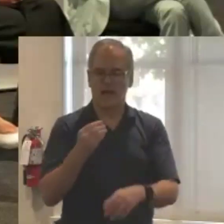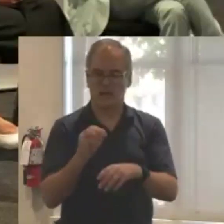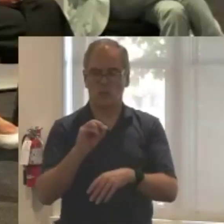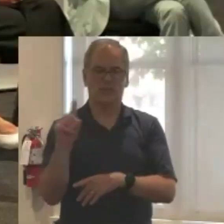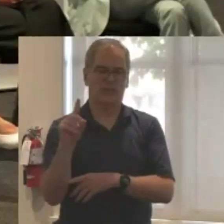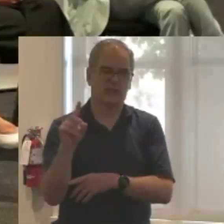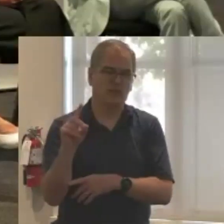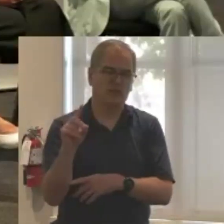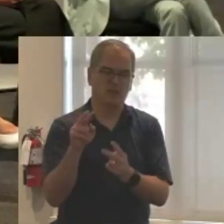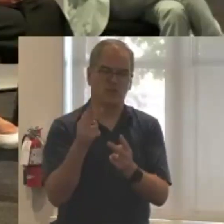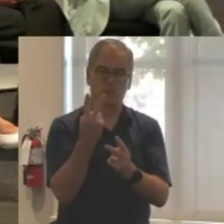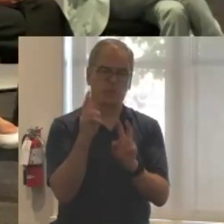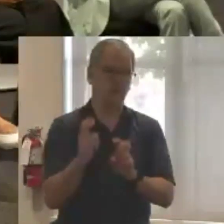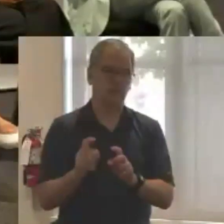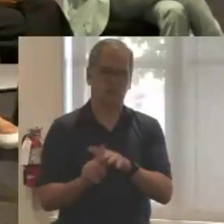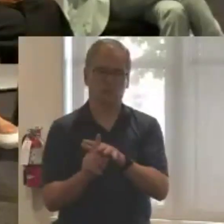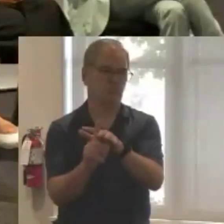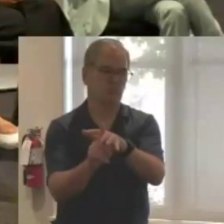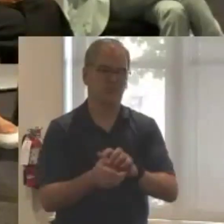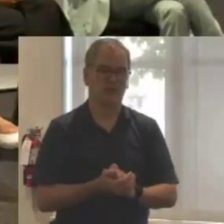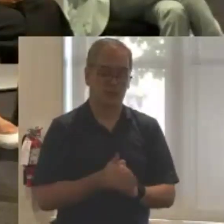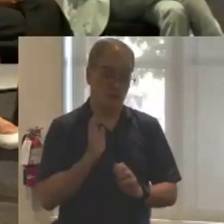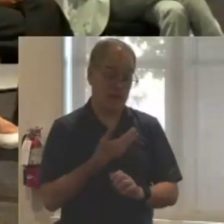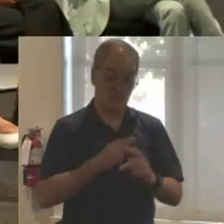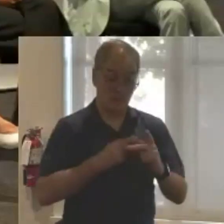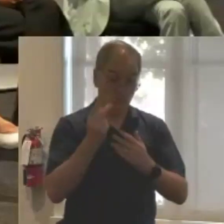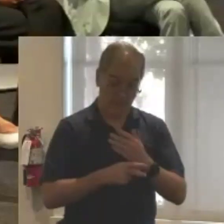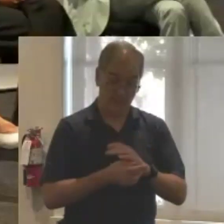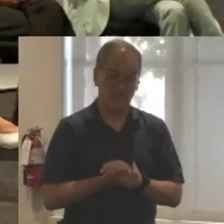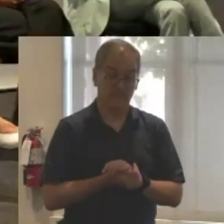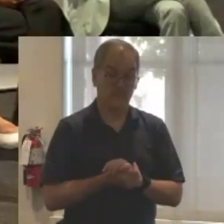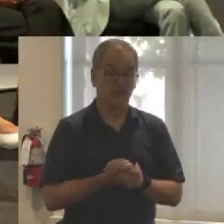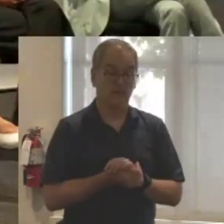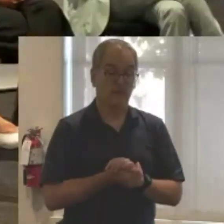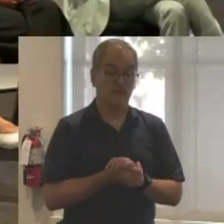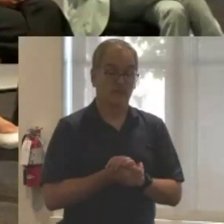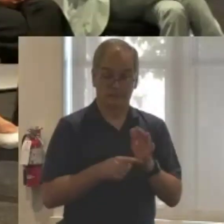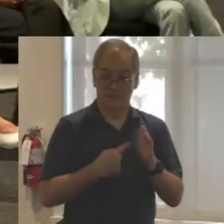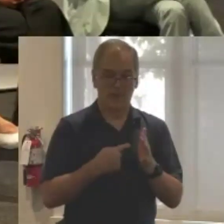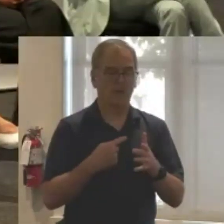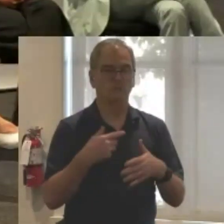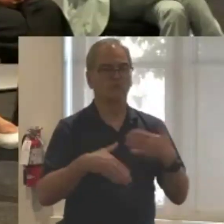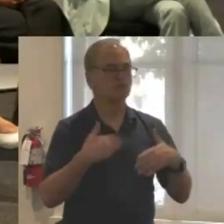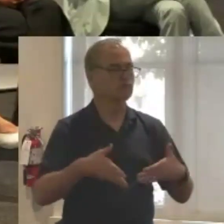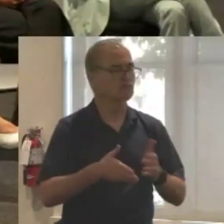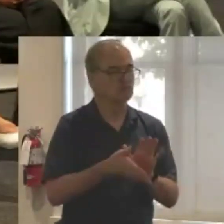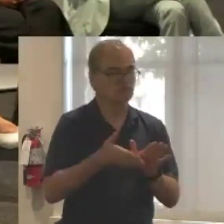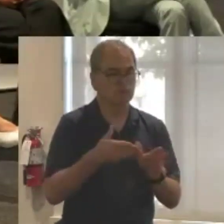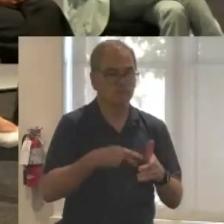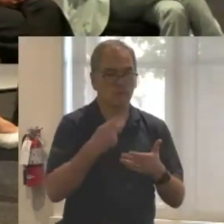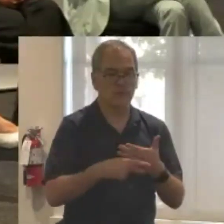happens, in our programs where, sometimes we have to deal with emergencies all the time in our